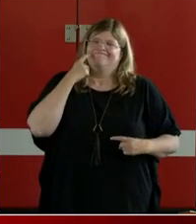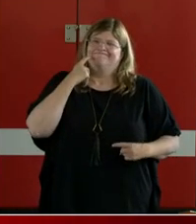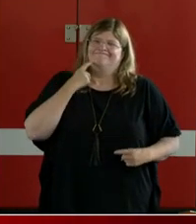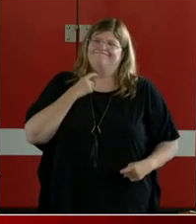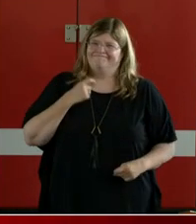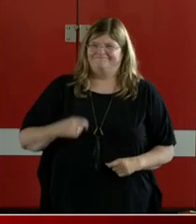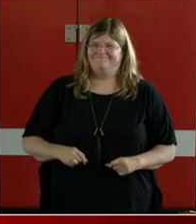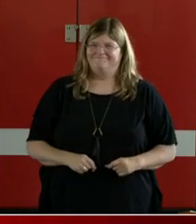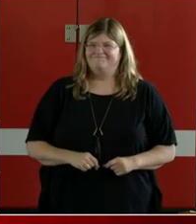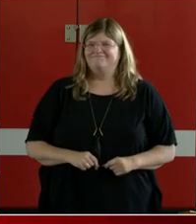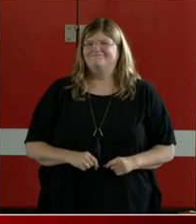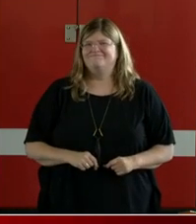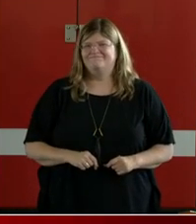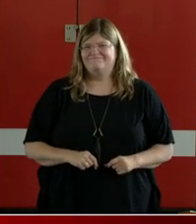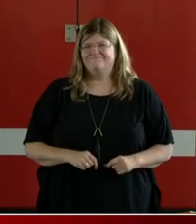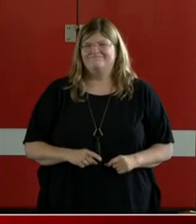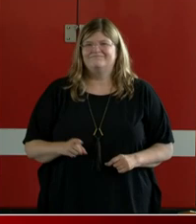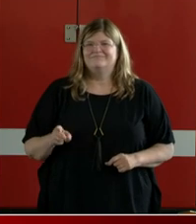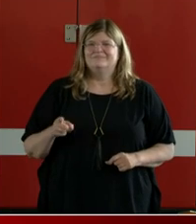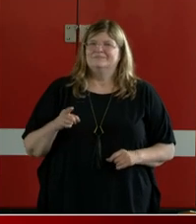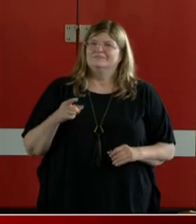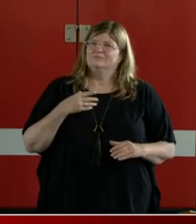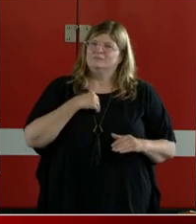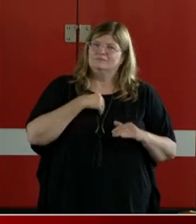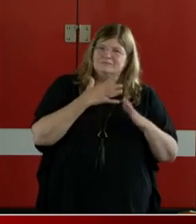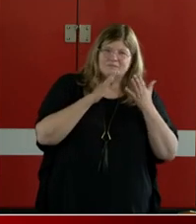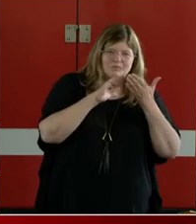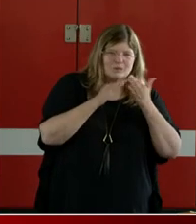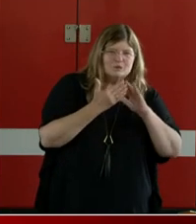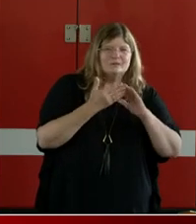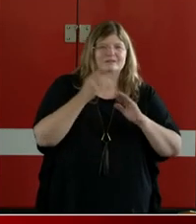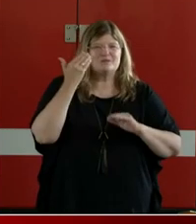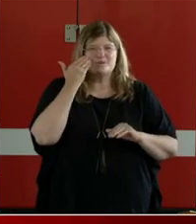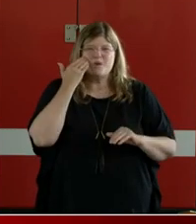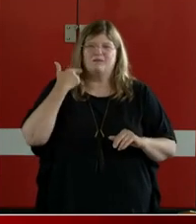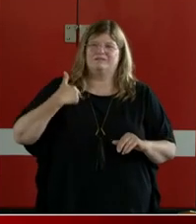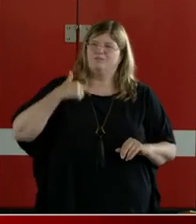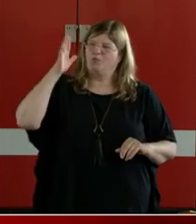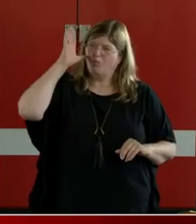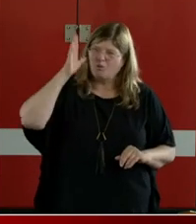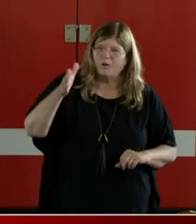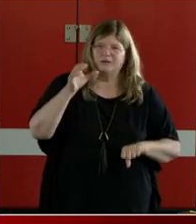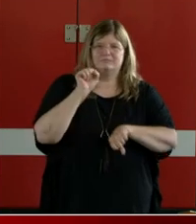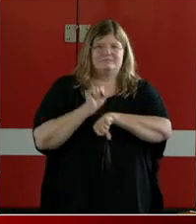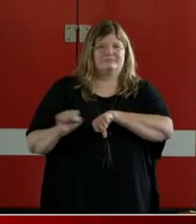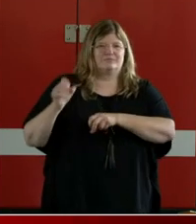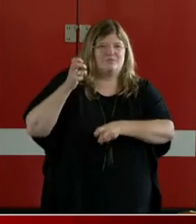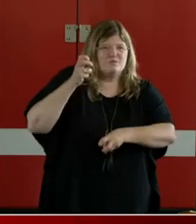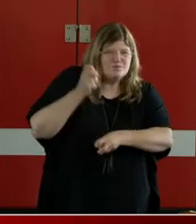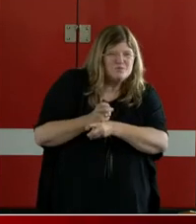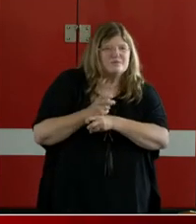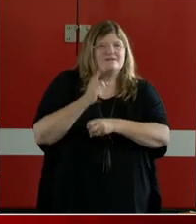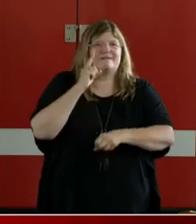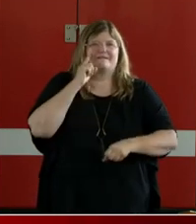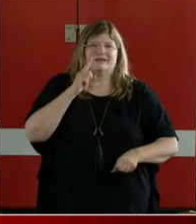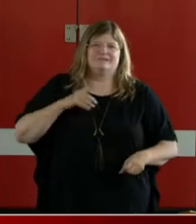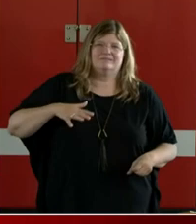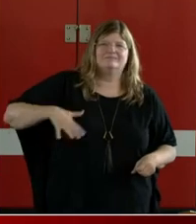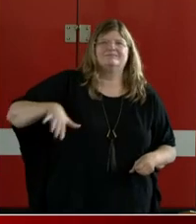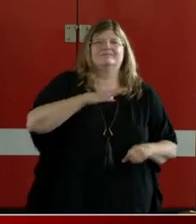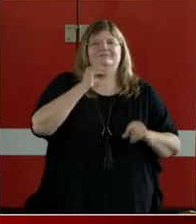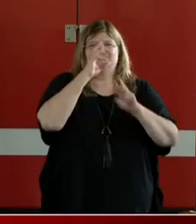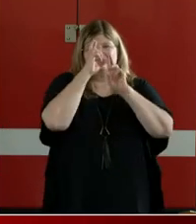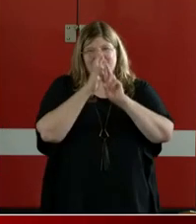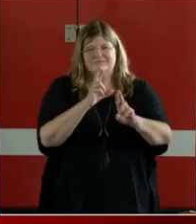I would like the community and the department to know that I will work hard for you, and I will lead by honoring our core values and